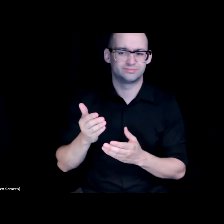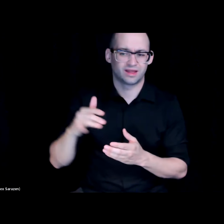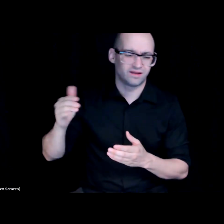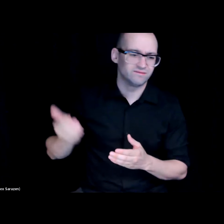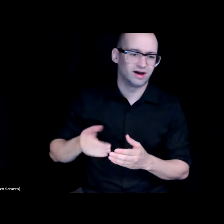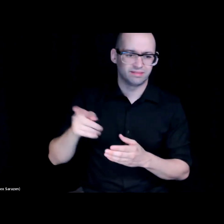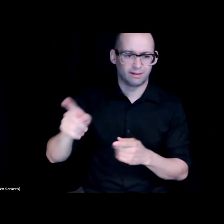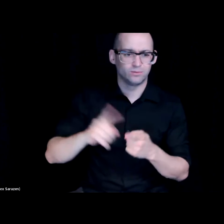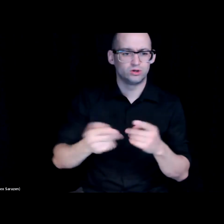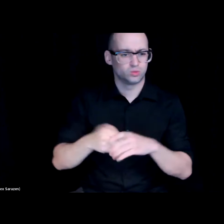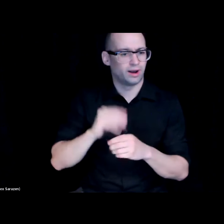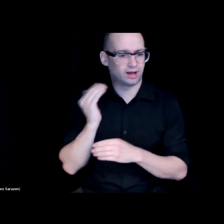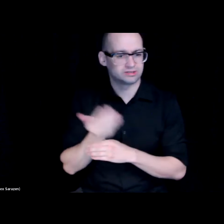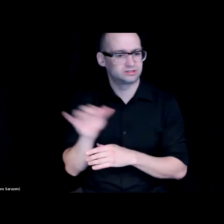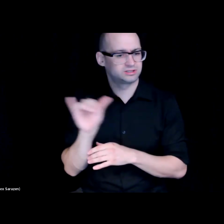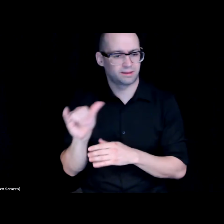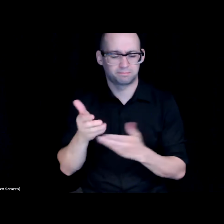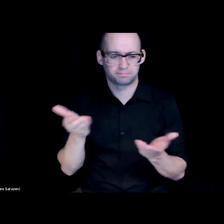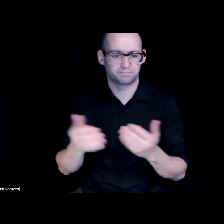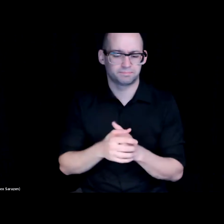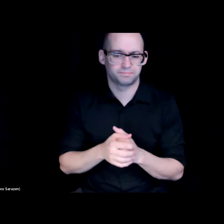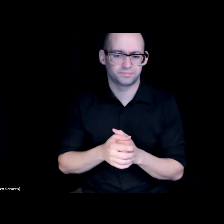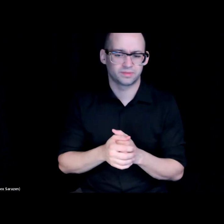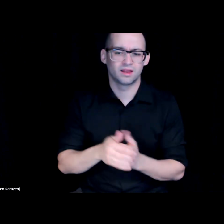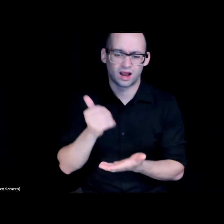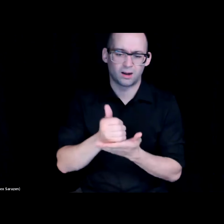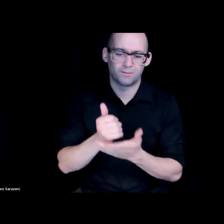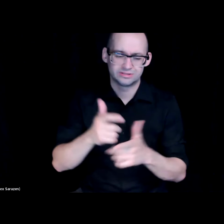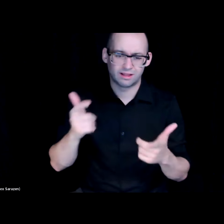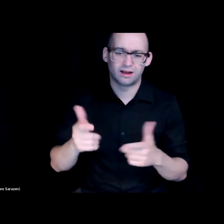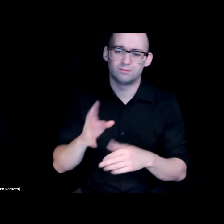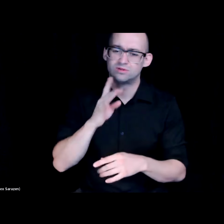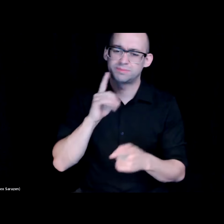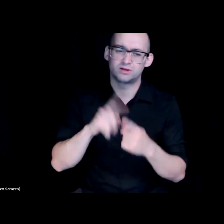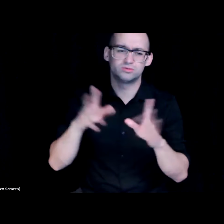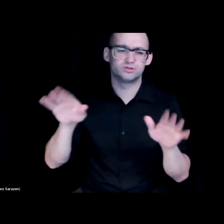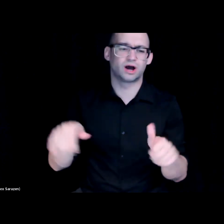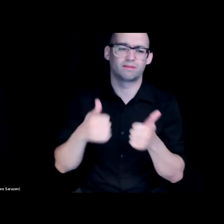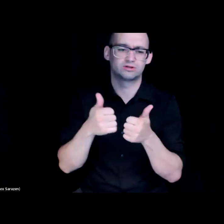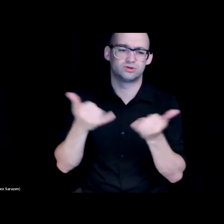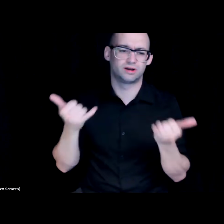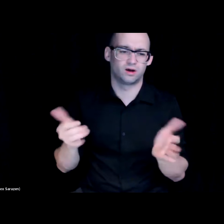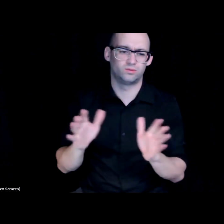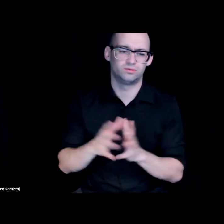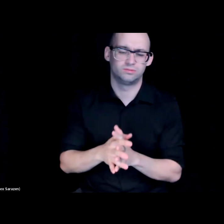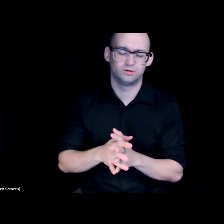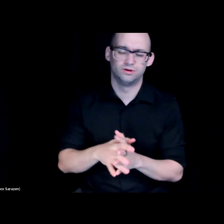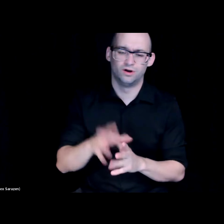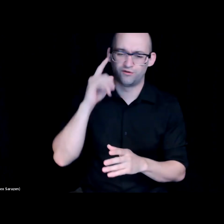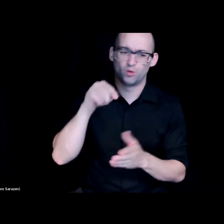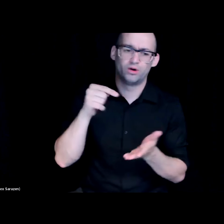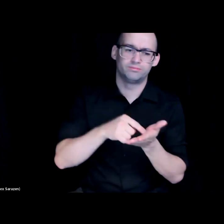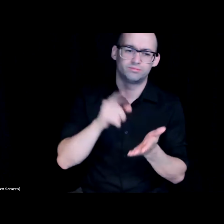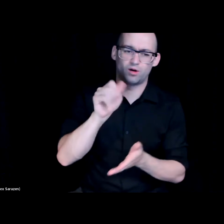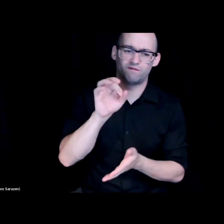viewing classes. And so it really helps out quite a bit. Let's speak to some of the challenges. For affordable housing